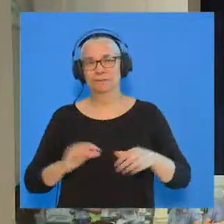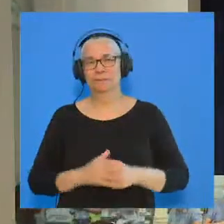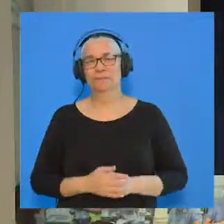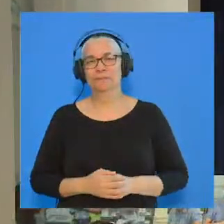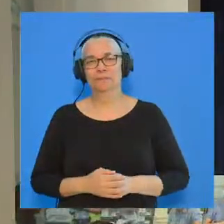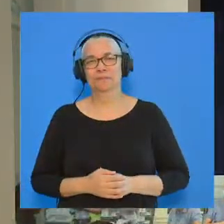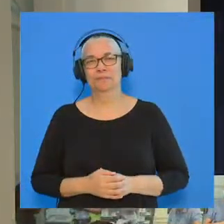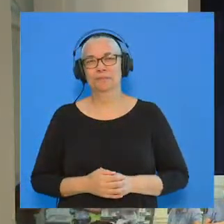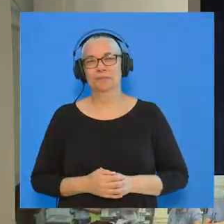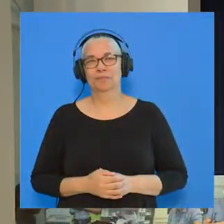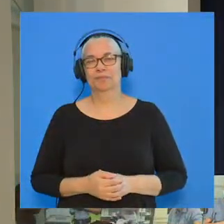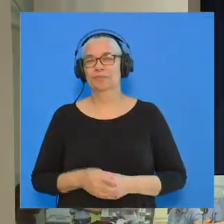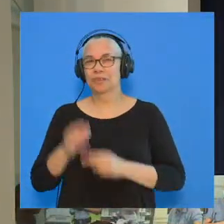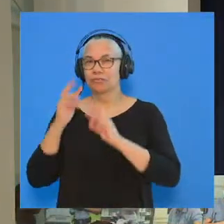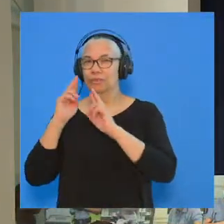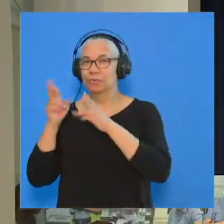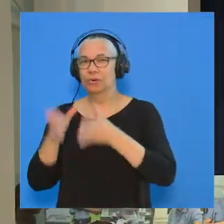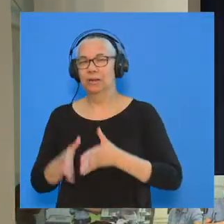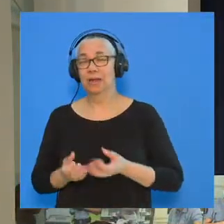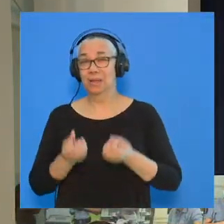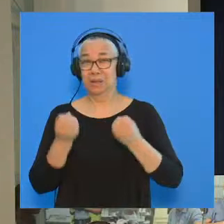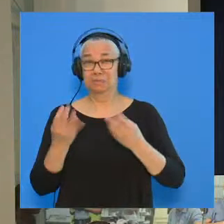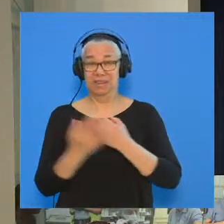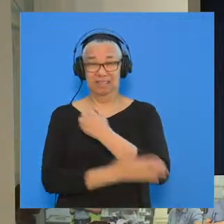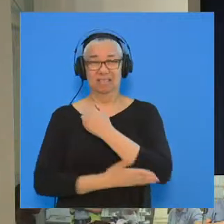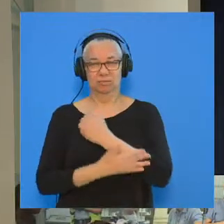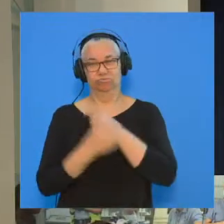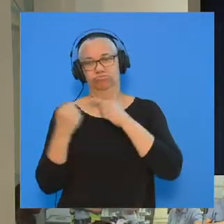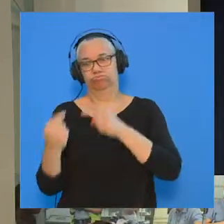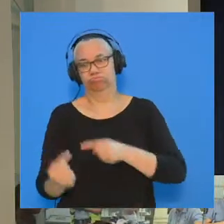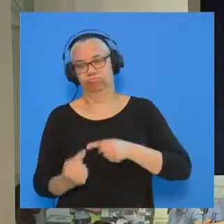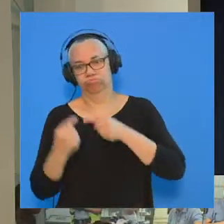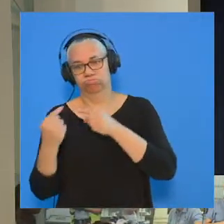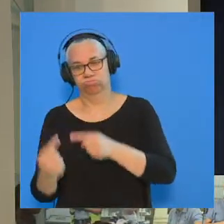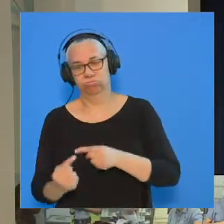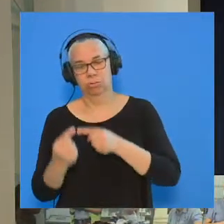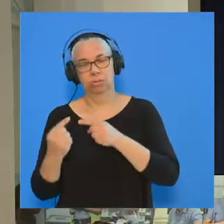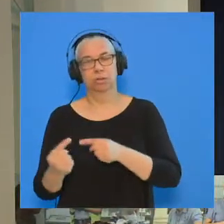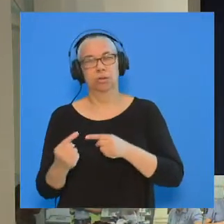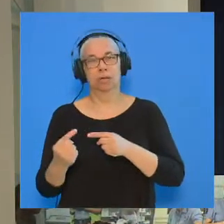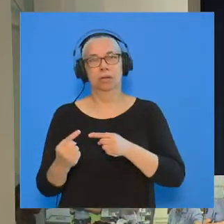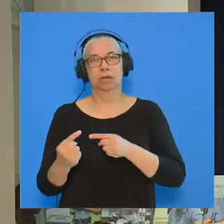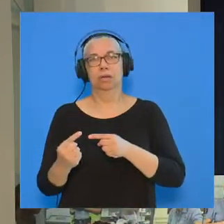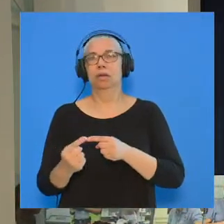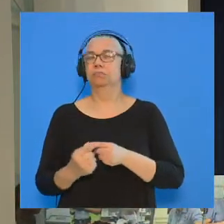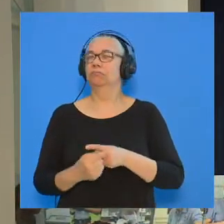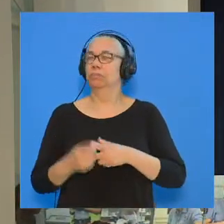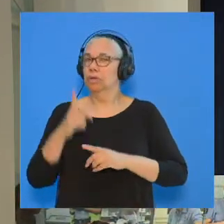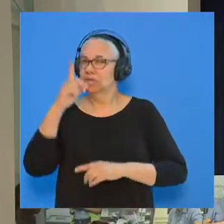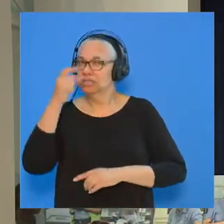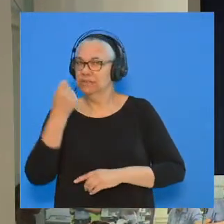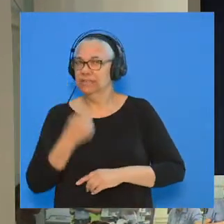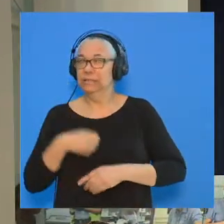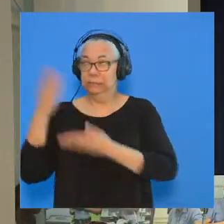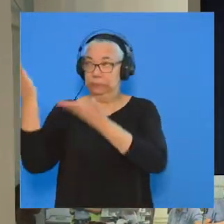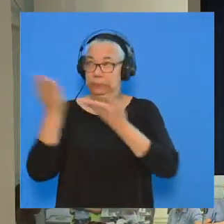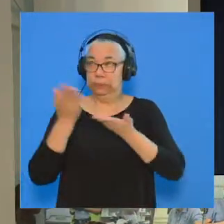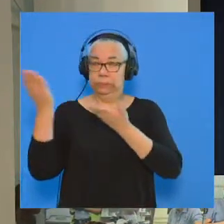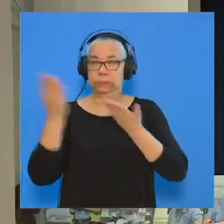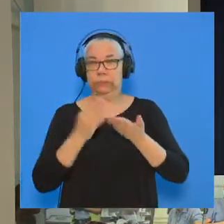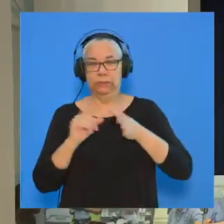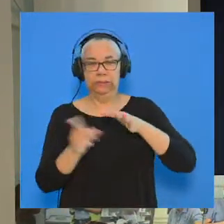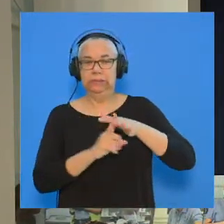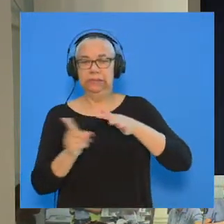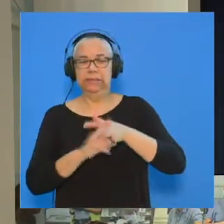Mr. Premier, several countries are now struggling to contain second waves triggered by imported cases after believing they had the virus